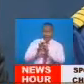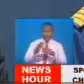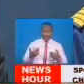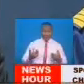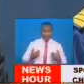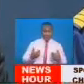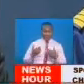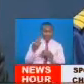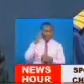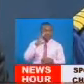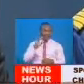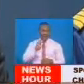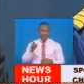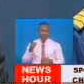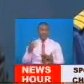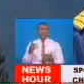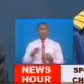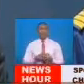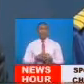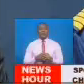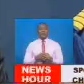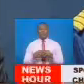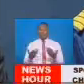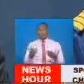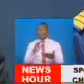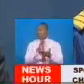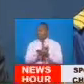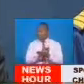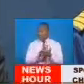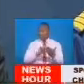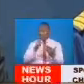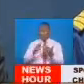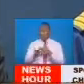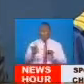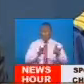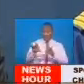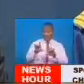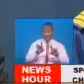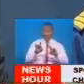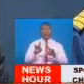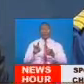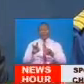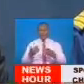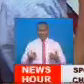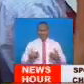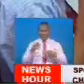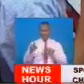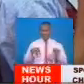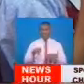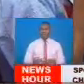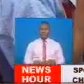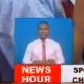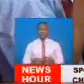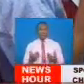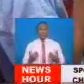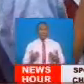level by establishing what we call the Mini Chess in Schools program to identify budding young talents at an early age. The Youth